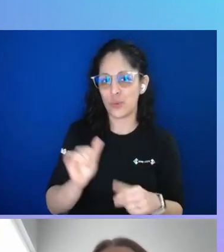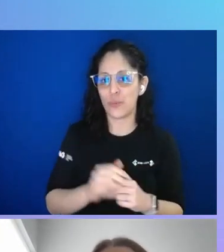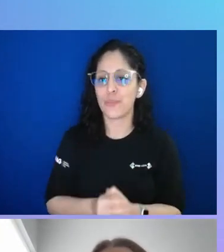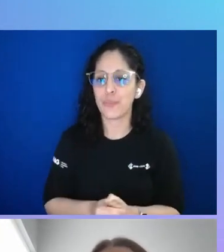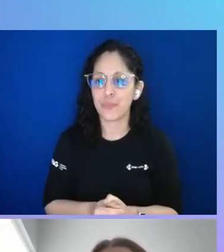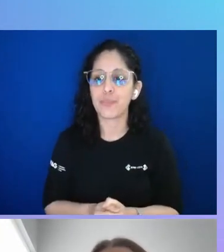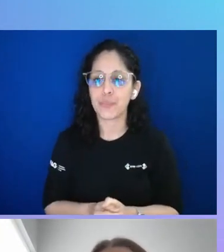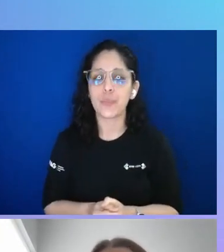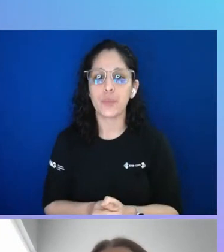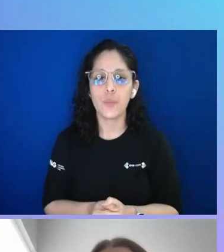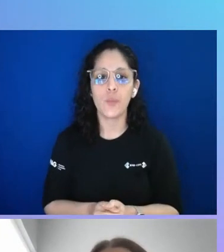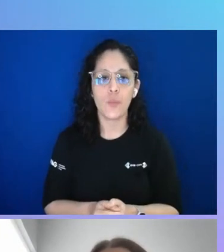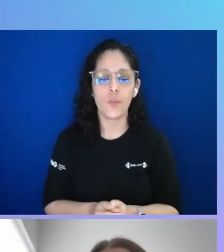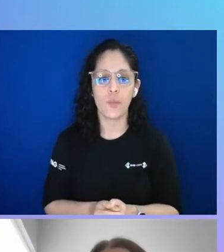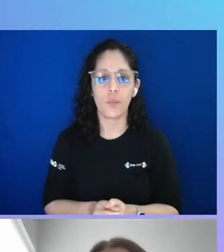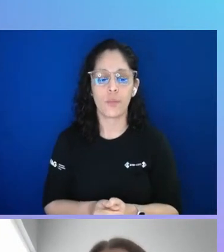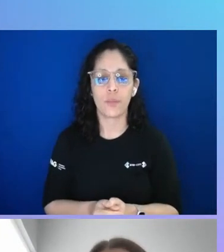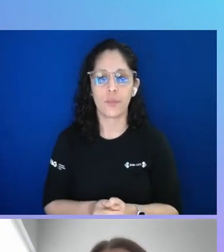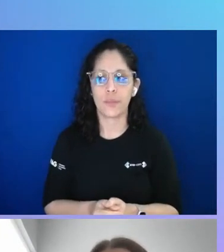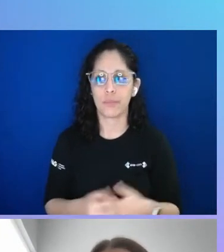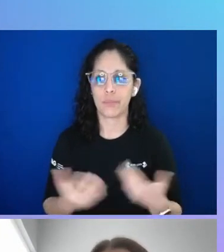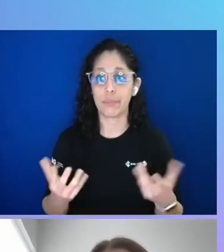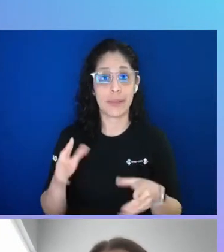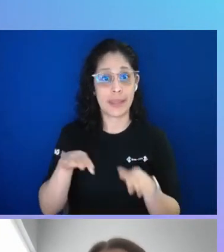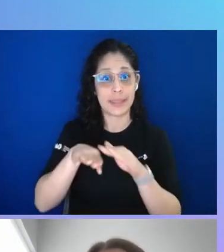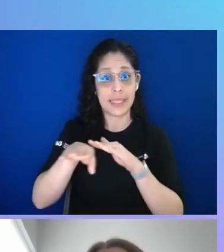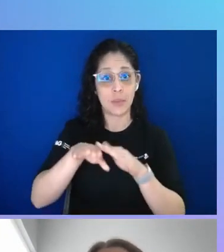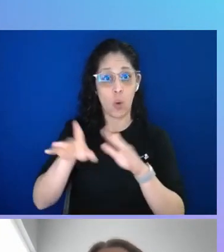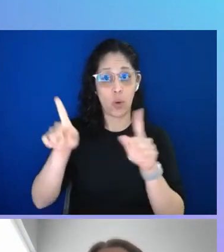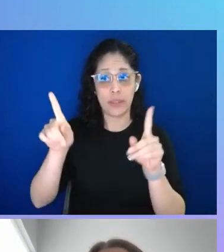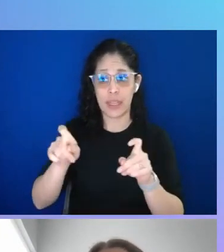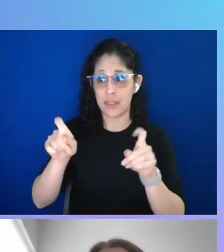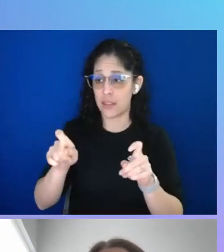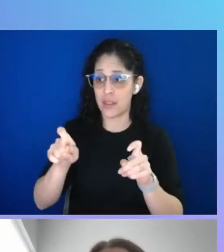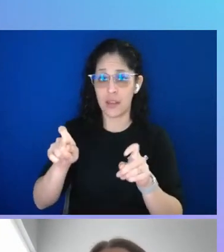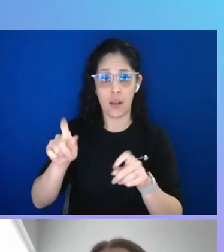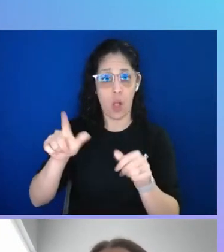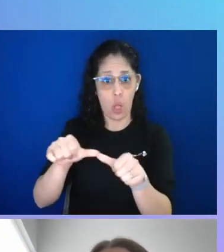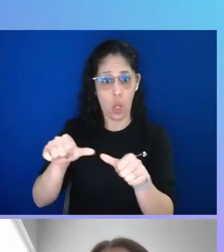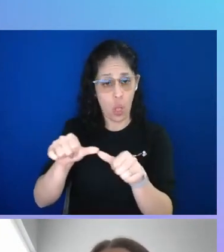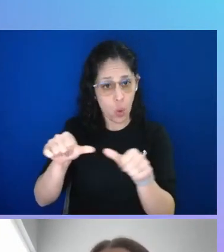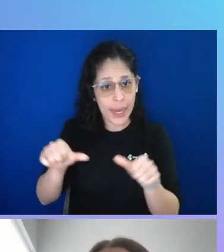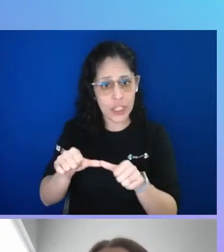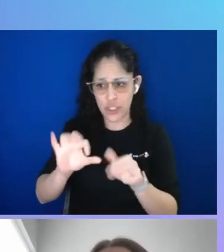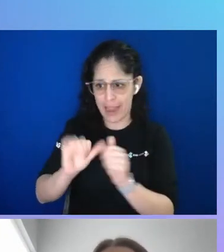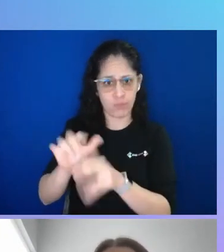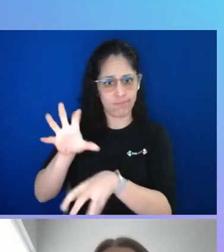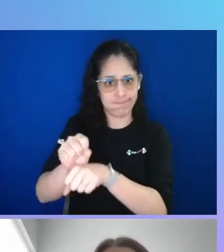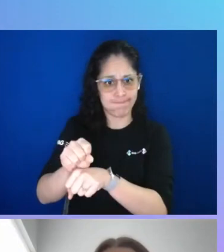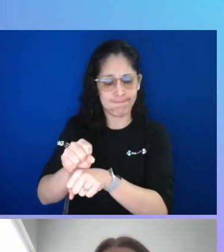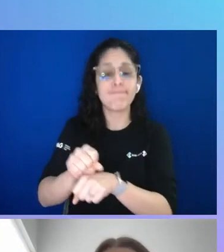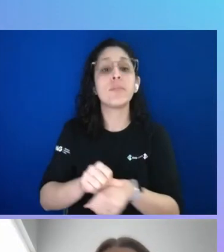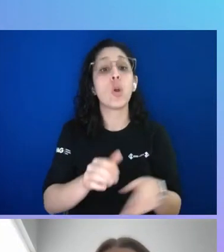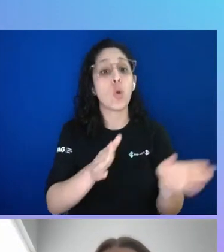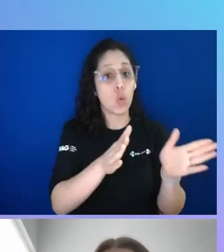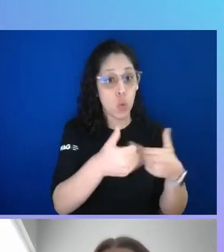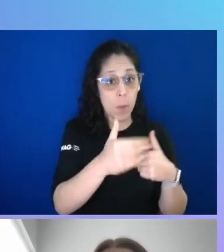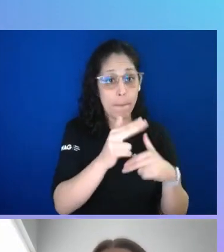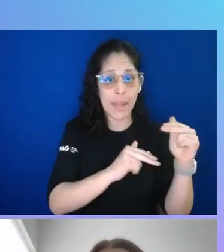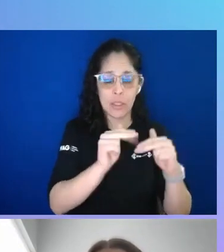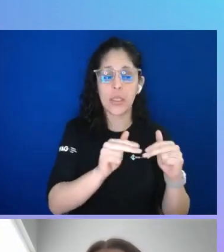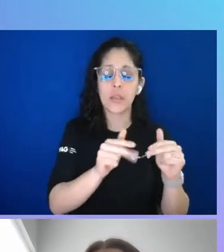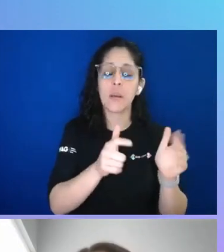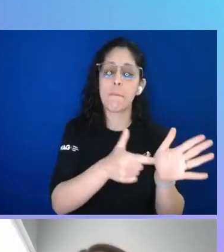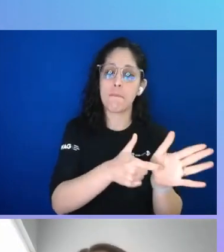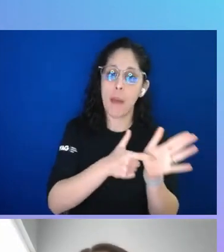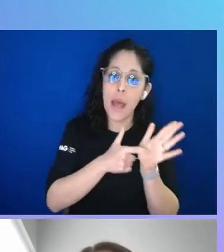So first, how do we ensure an accessible testing location? So the testing room and building must be safe and easy for participants